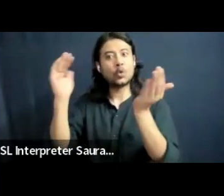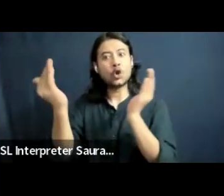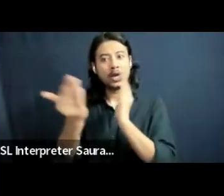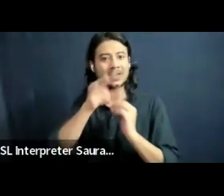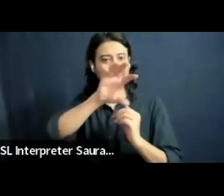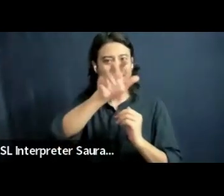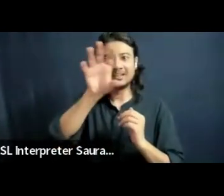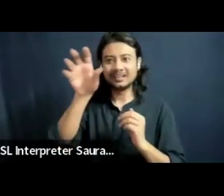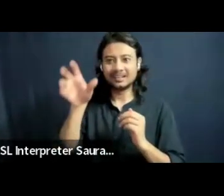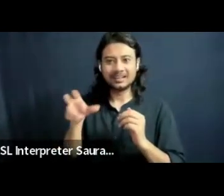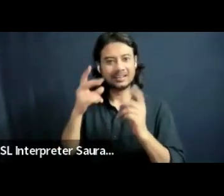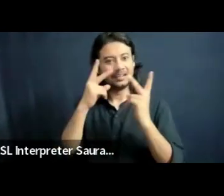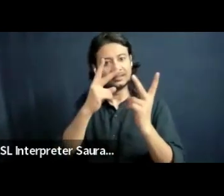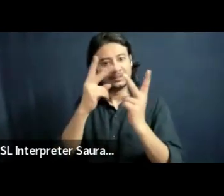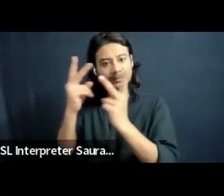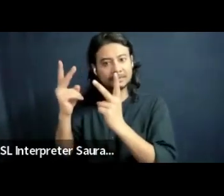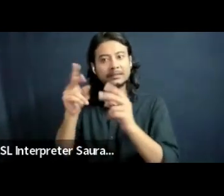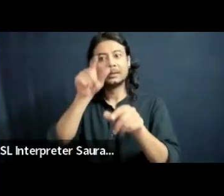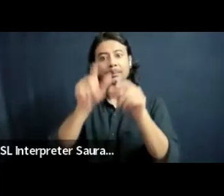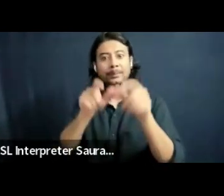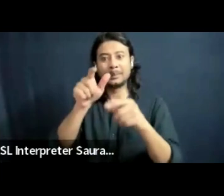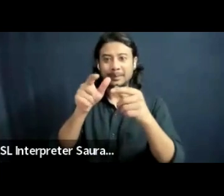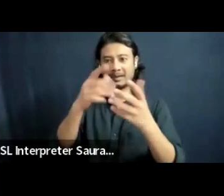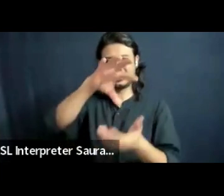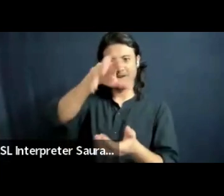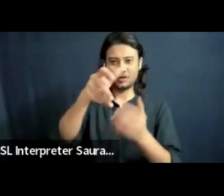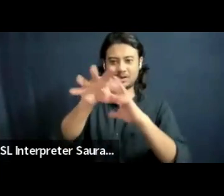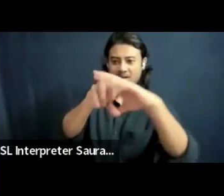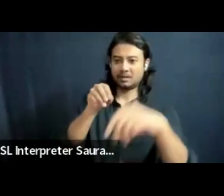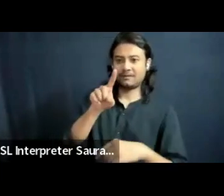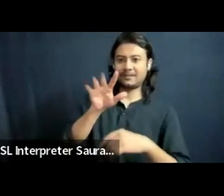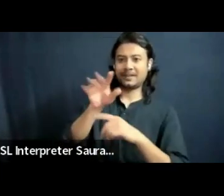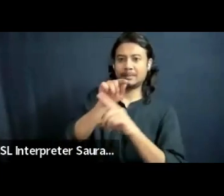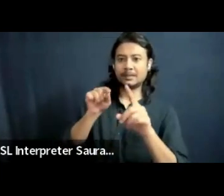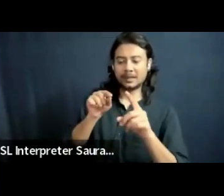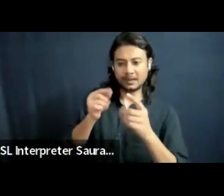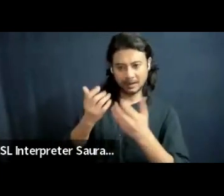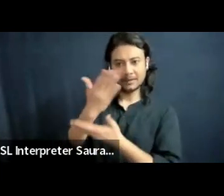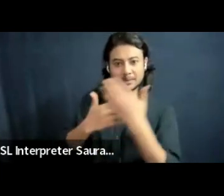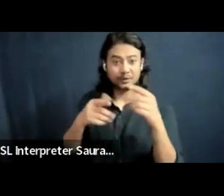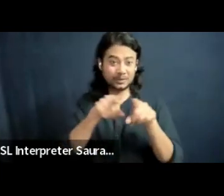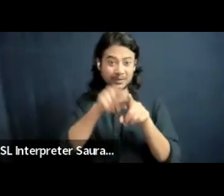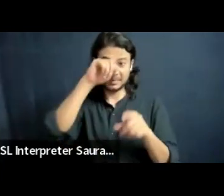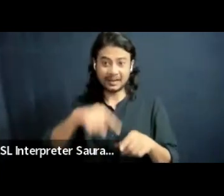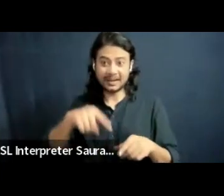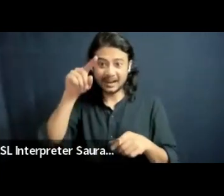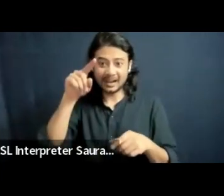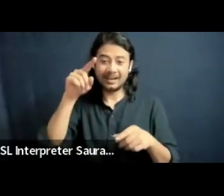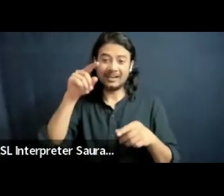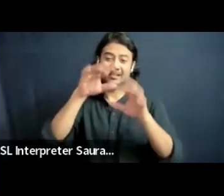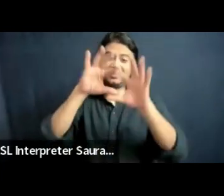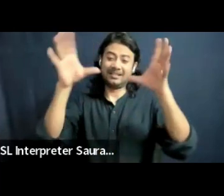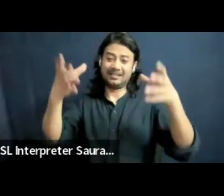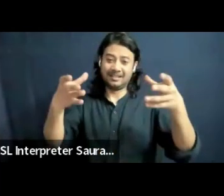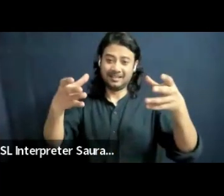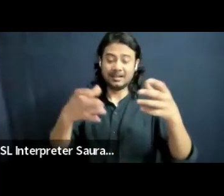that in India, more than one in every 10 people probably has a disability.